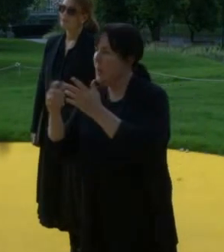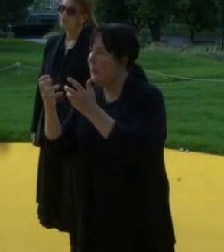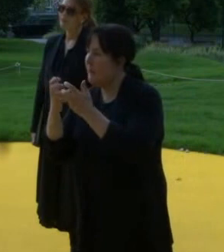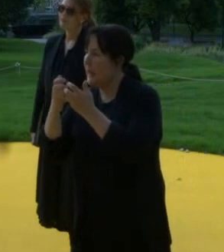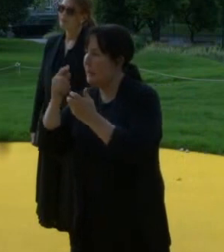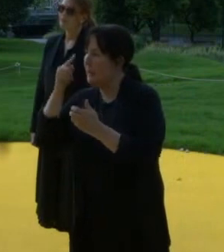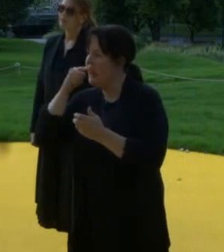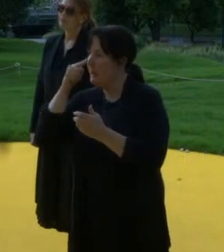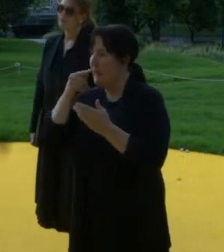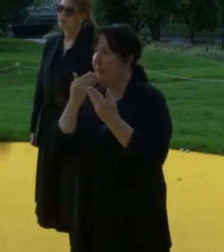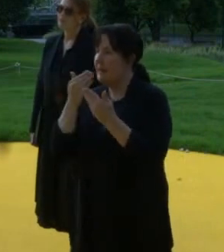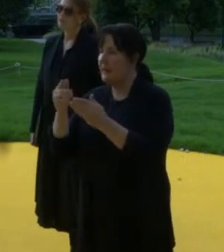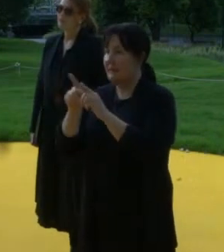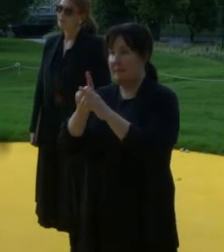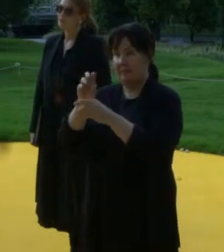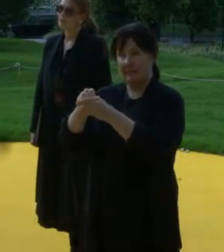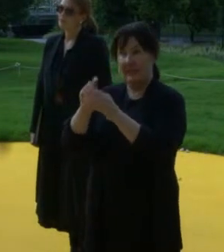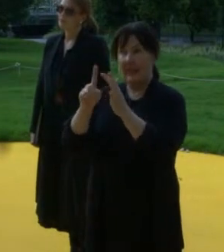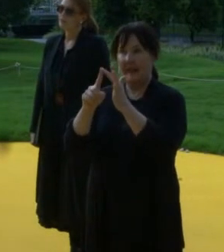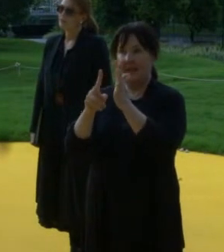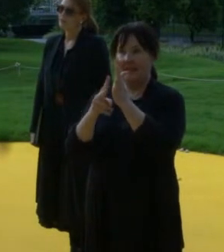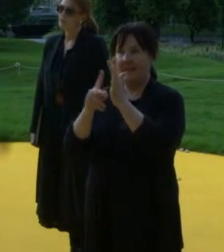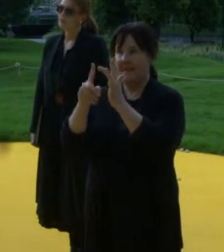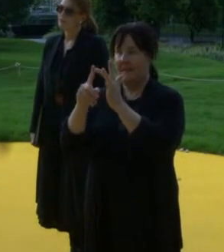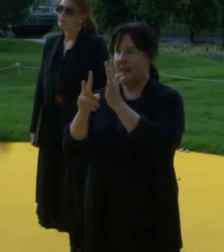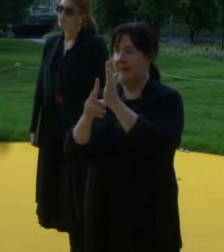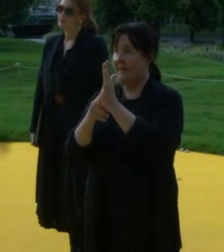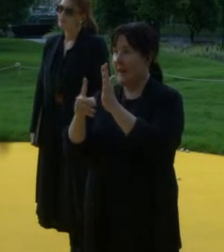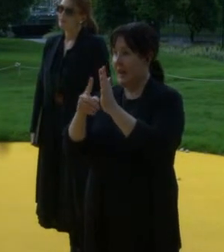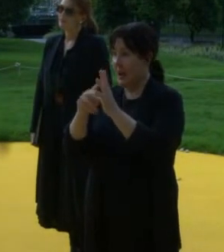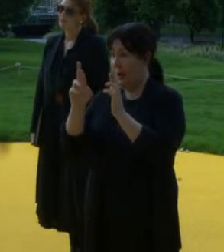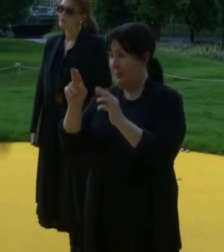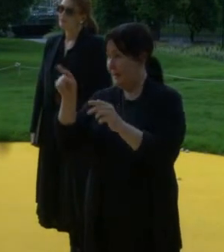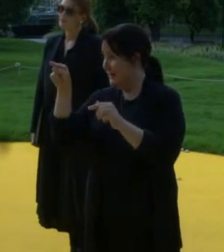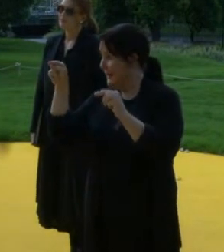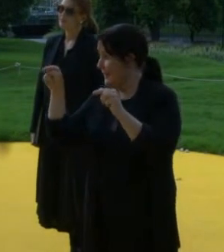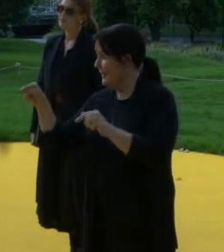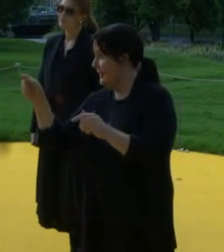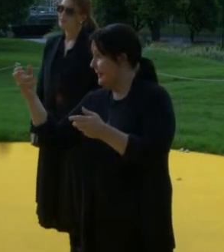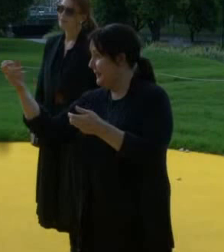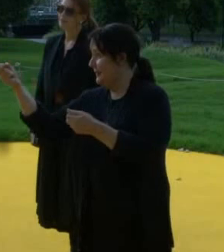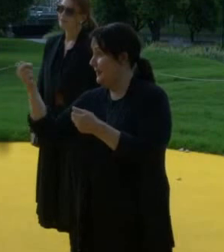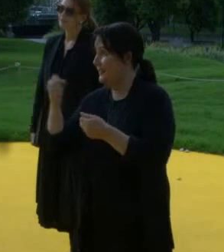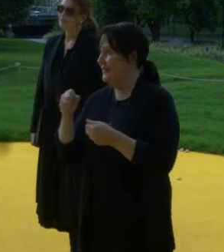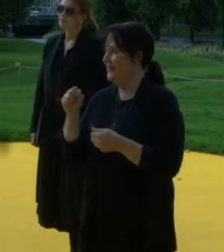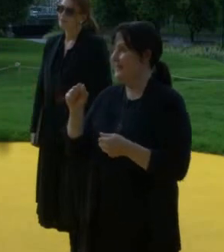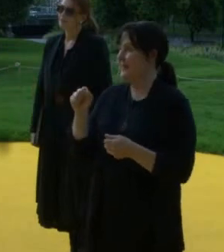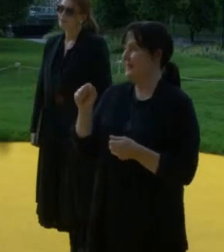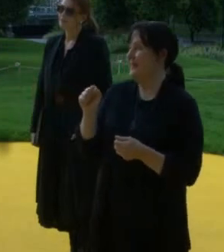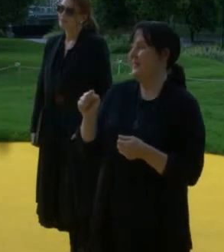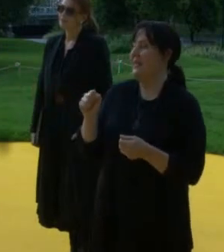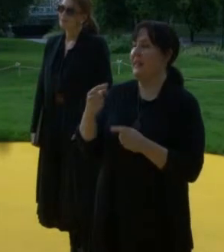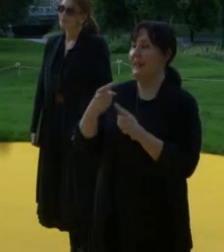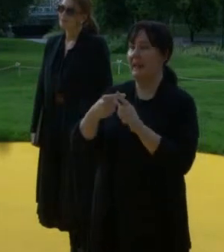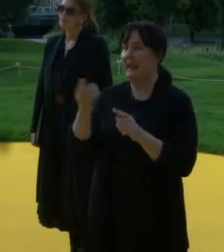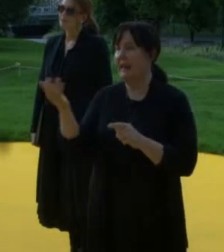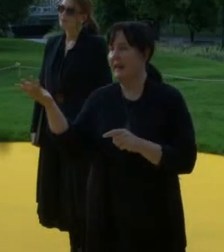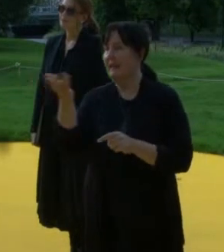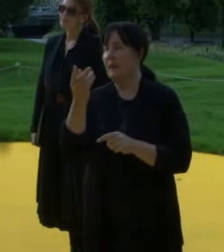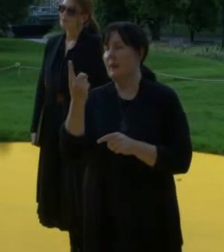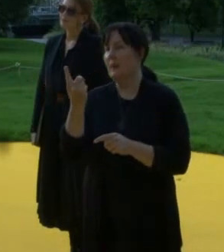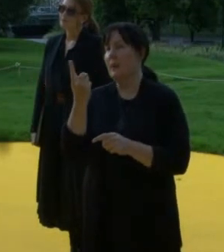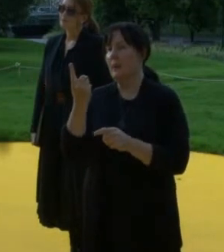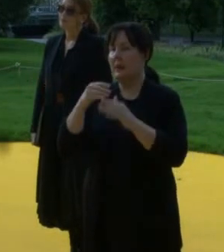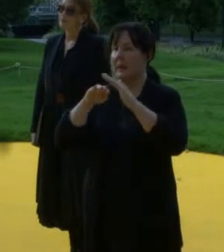Tuffield, who I've yet to meet in person. I hope she's here. Oh, great, there she is. And everyone